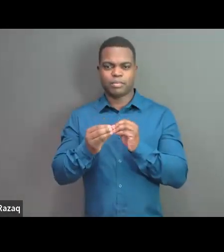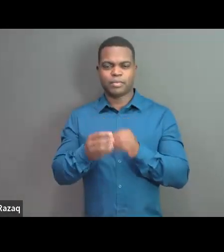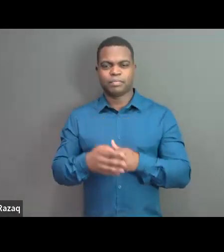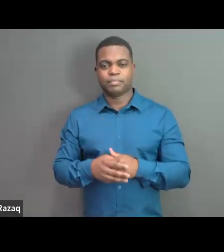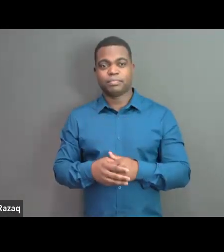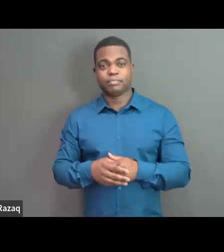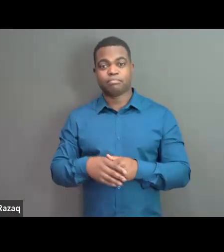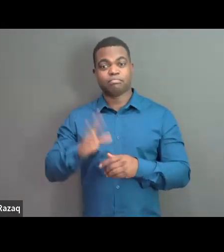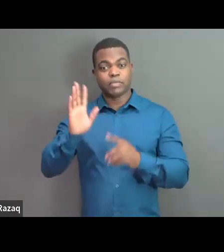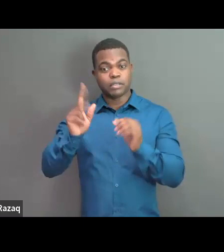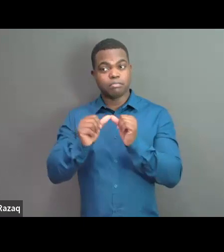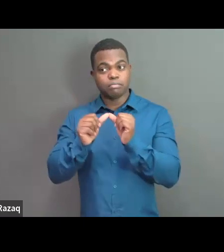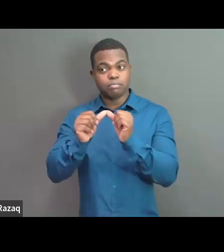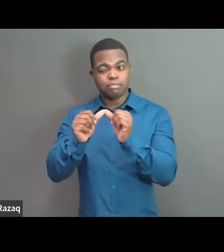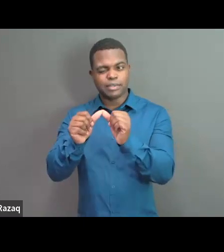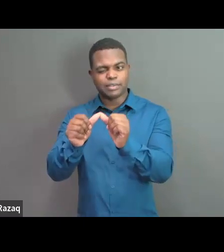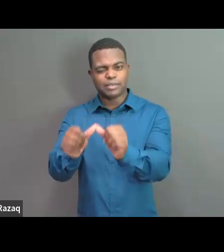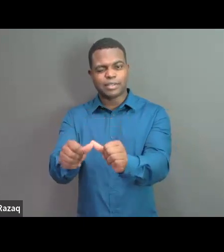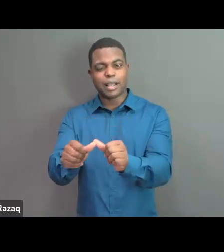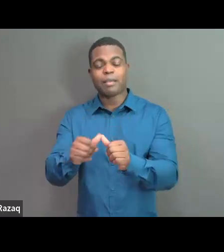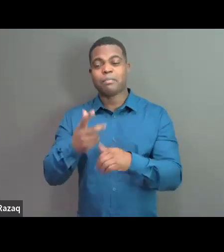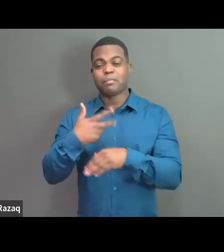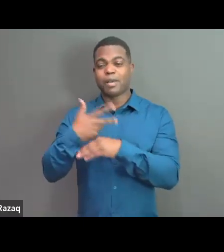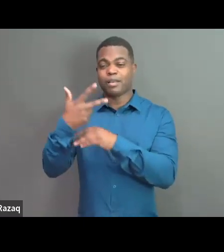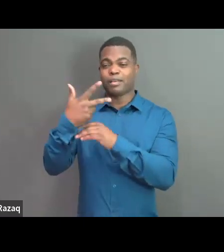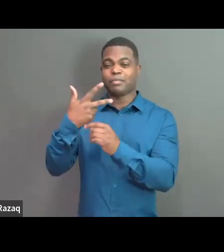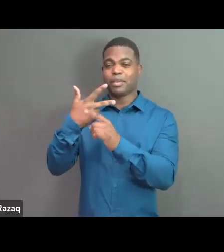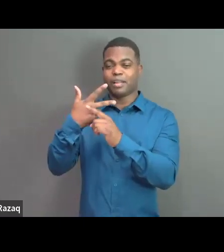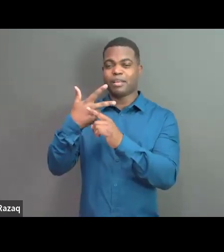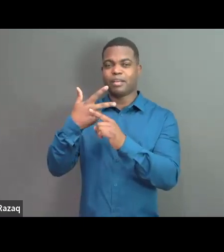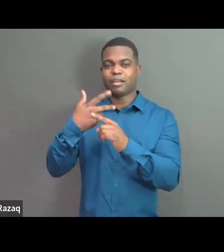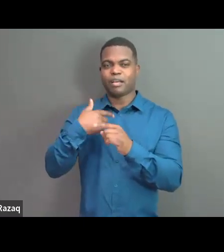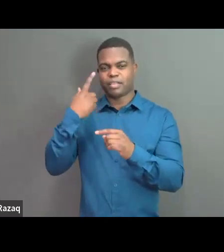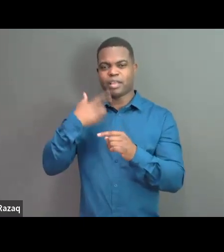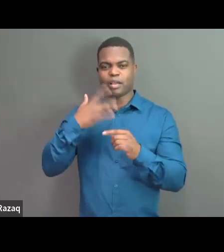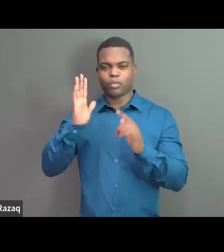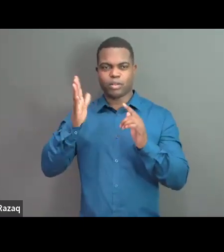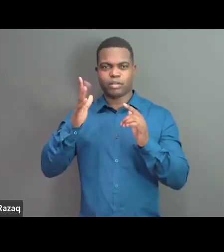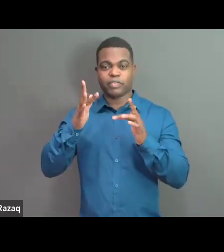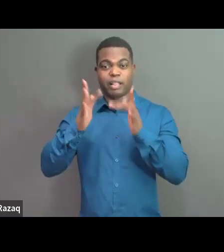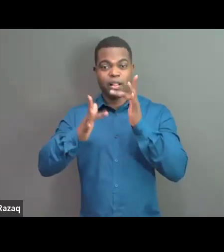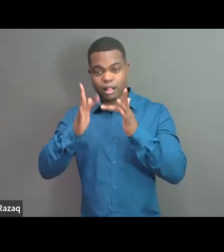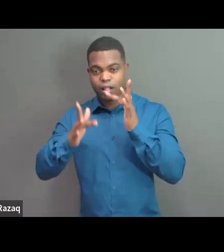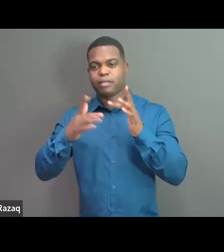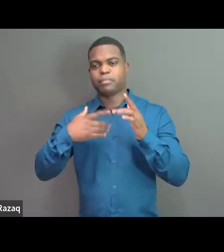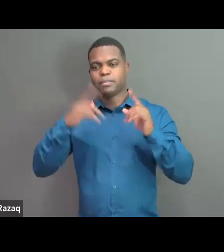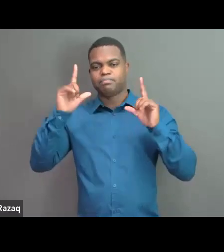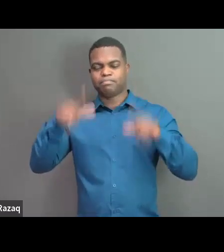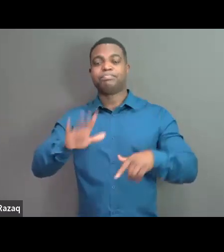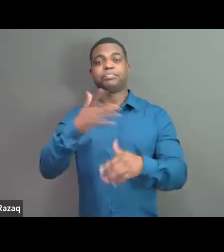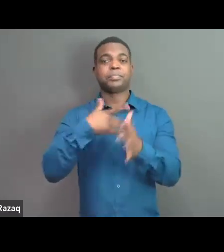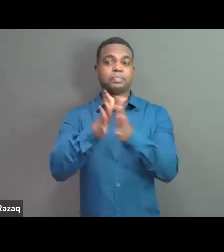white male, 50 years old, and I'm here at my co-working space in